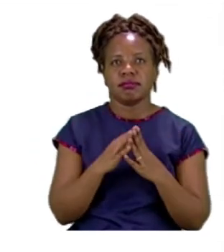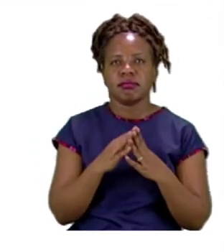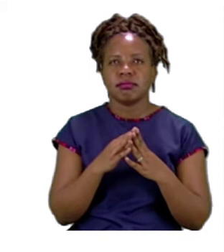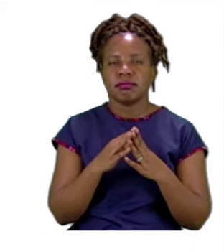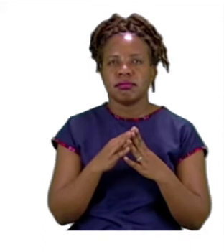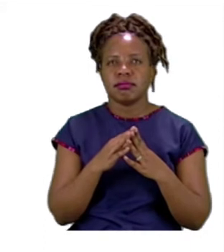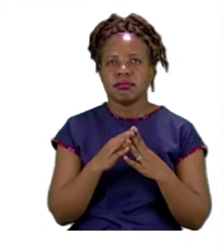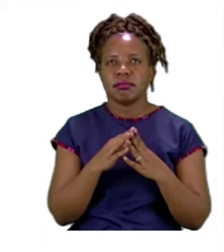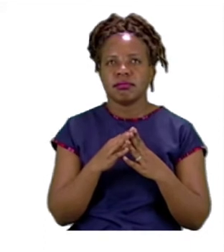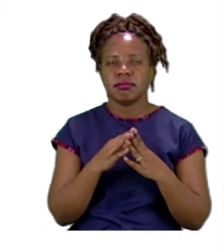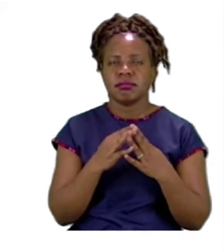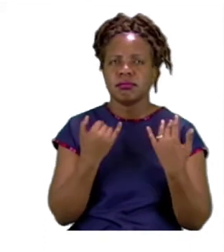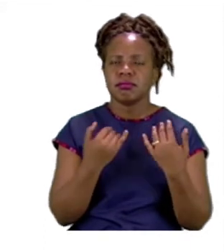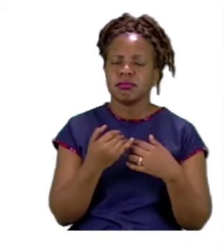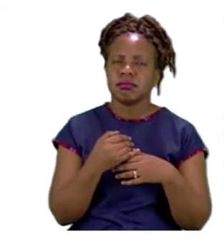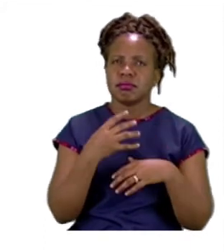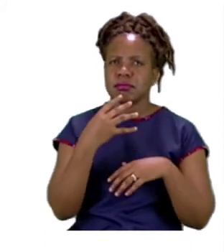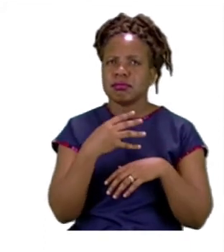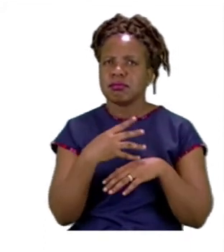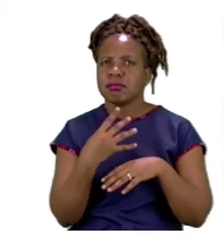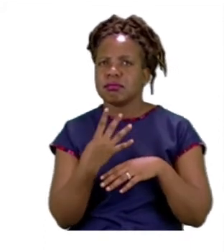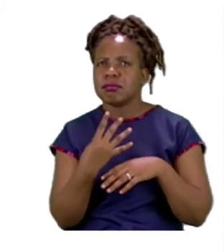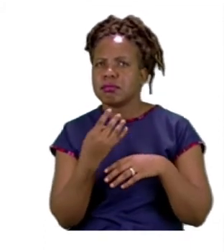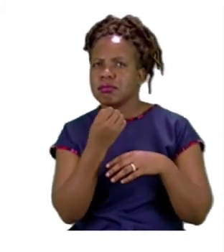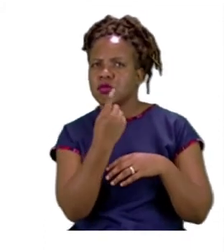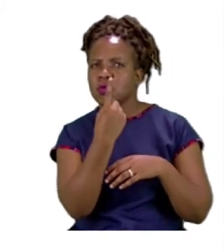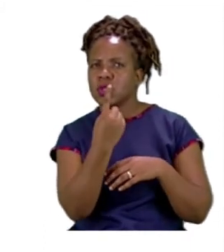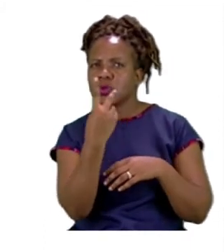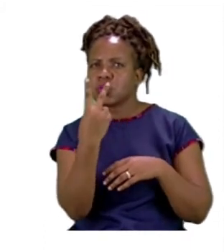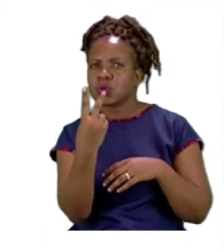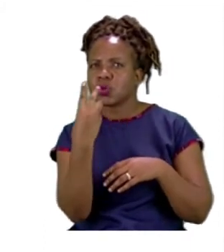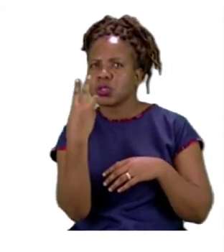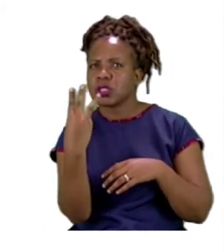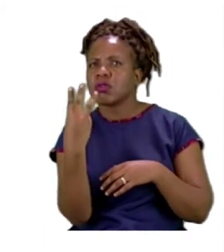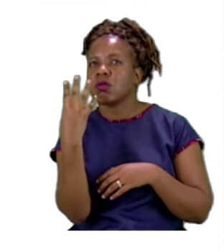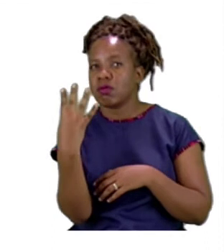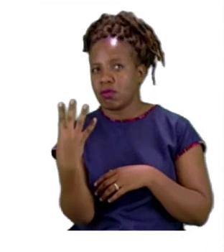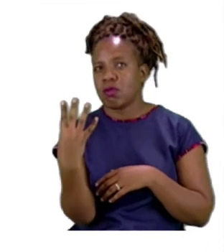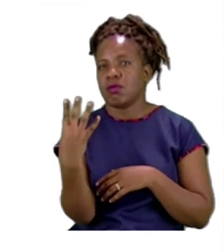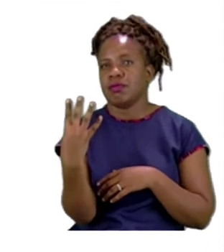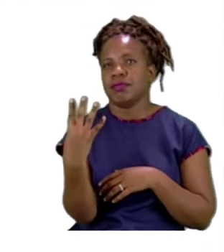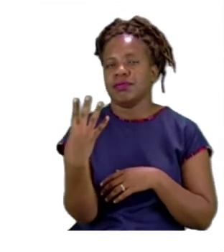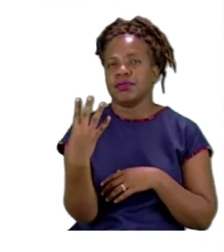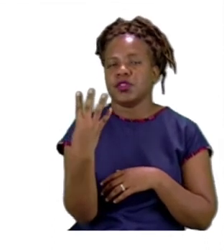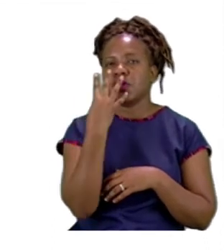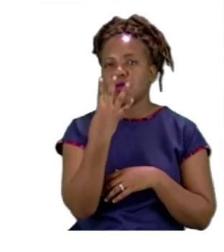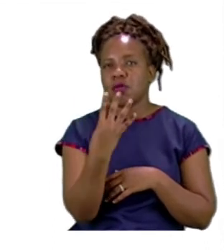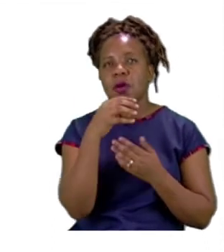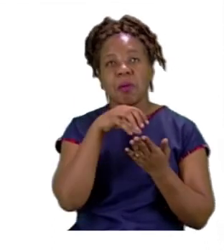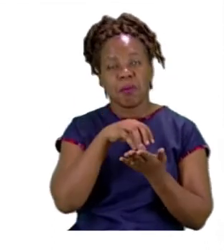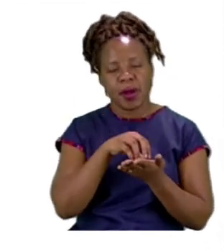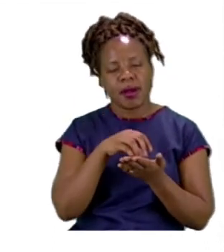can see on Thursday, we have 1, 2, 3, 4 pies. But